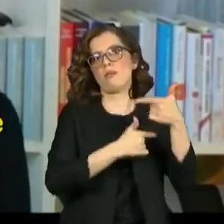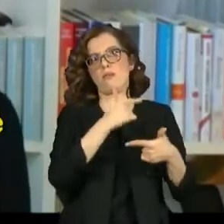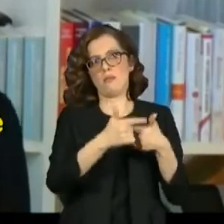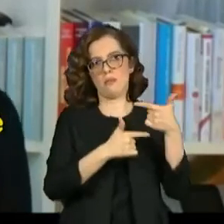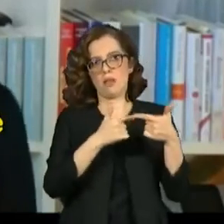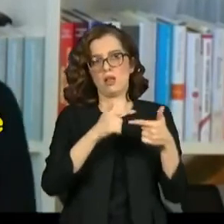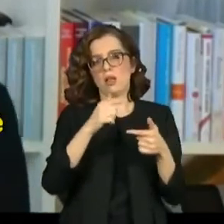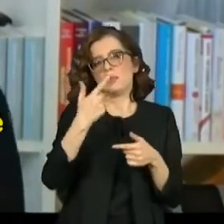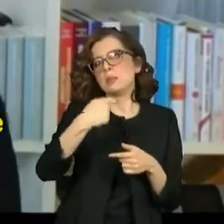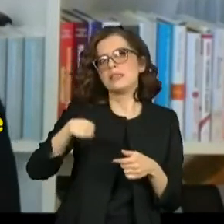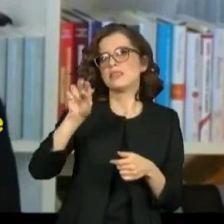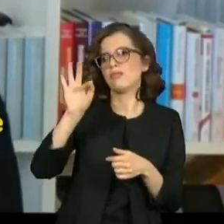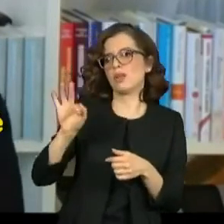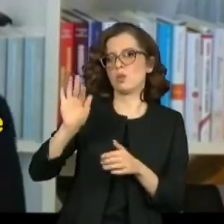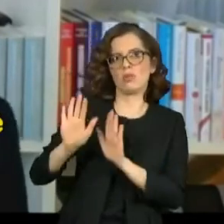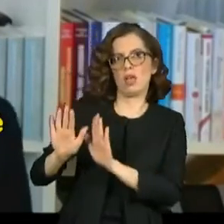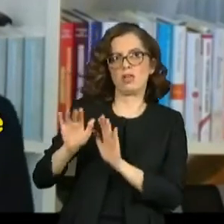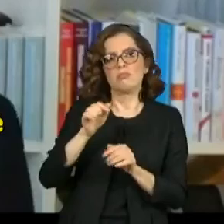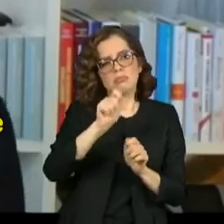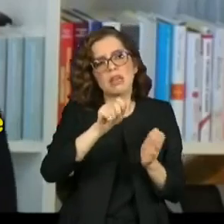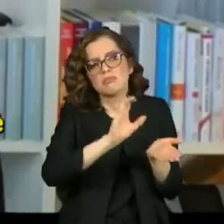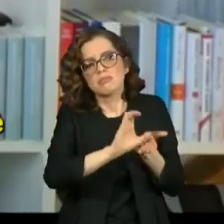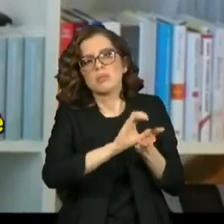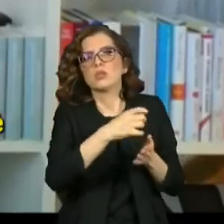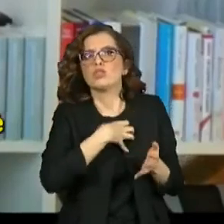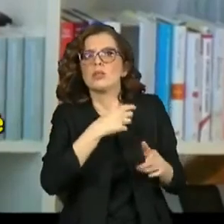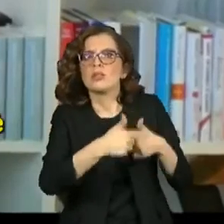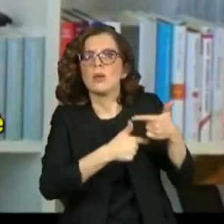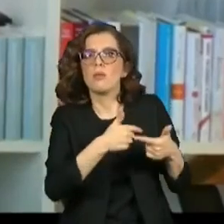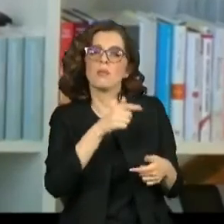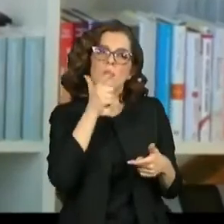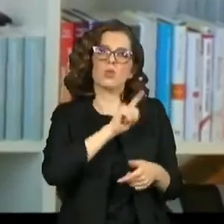outside of university, and then if you earn a certain income, you would pay it back.